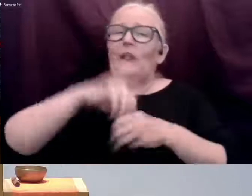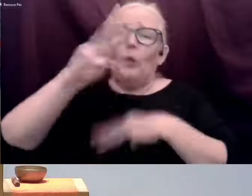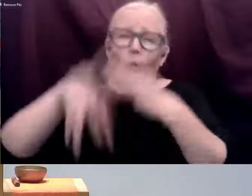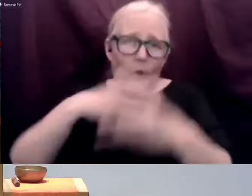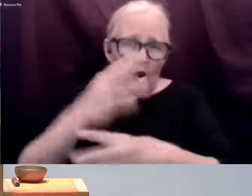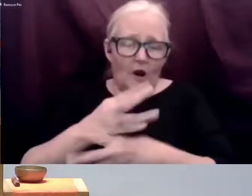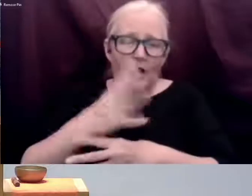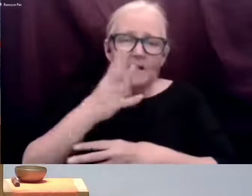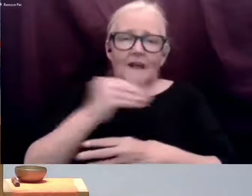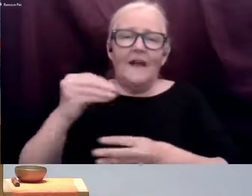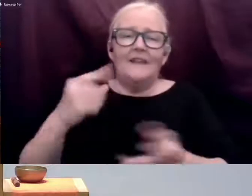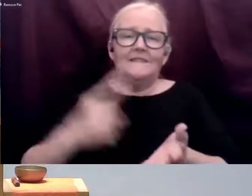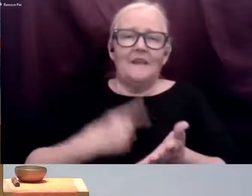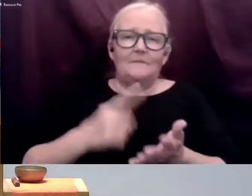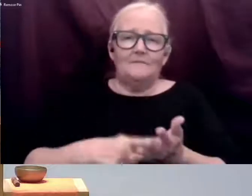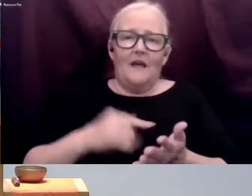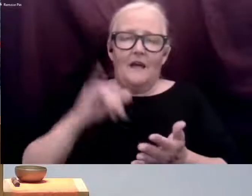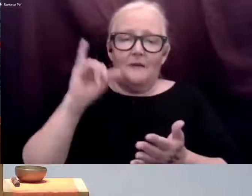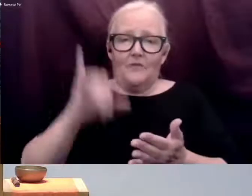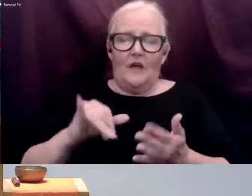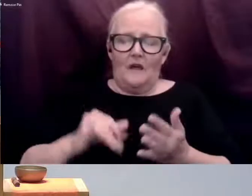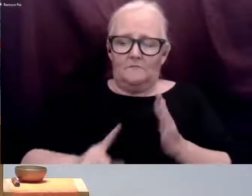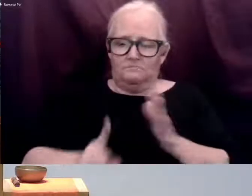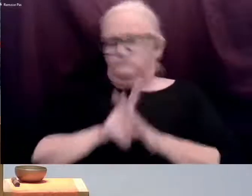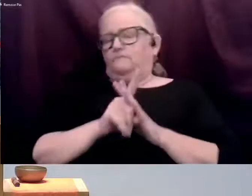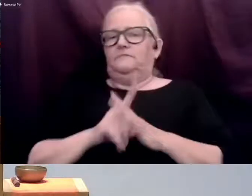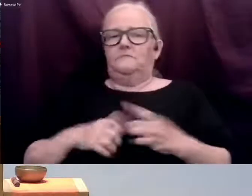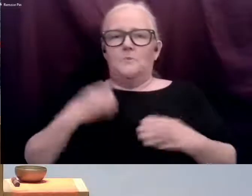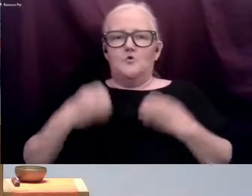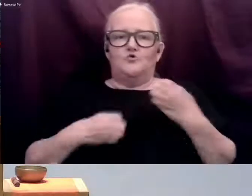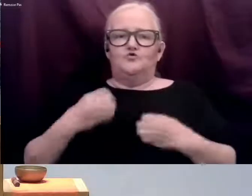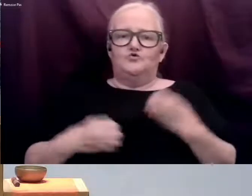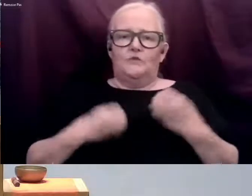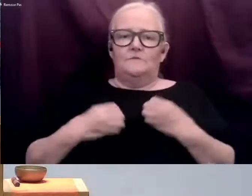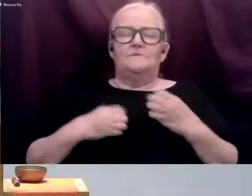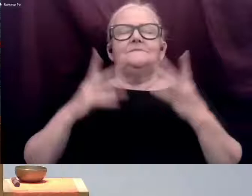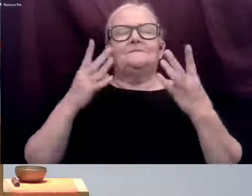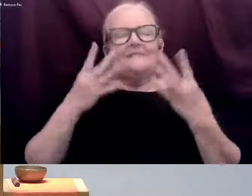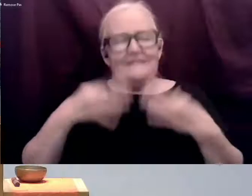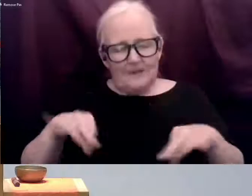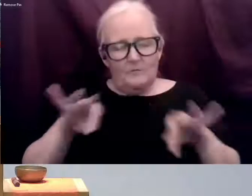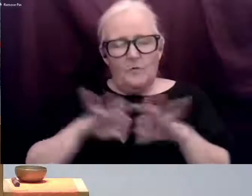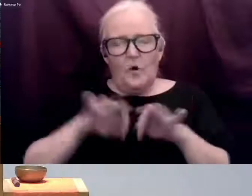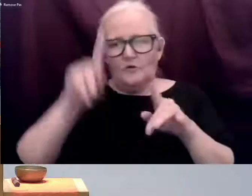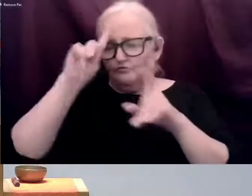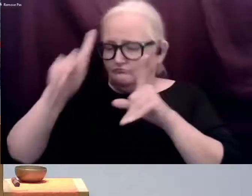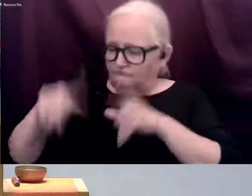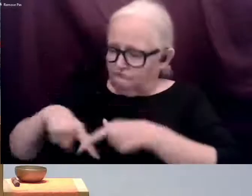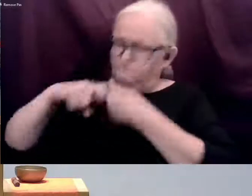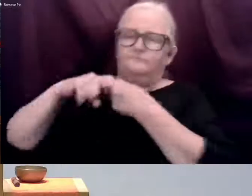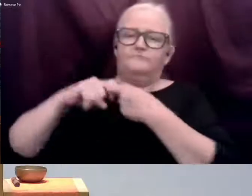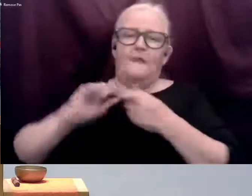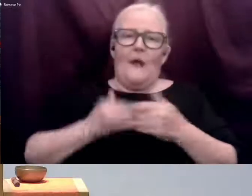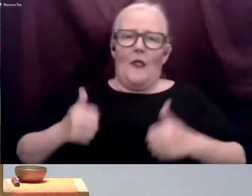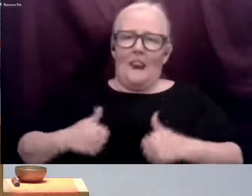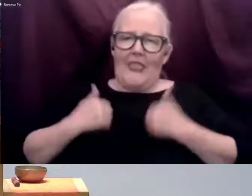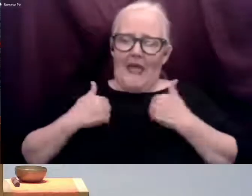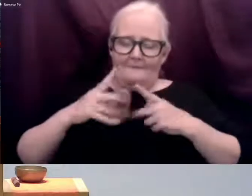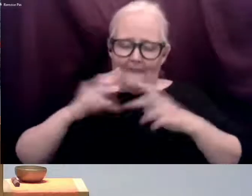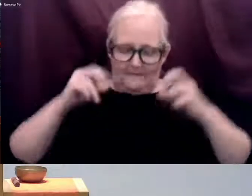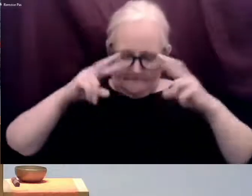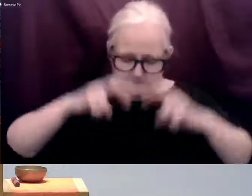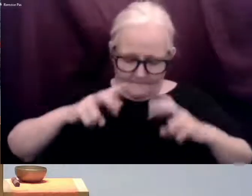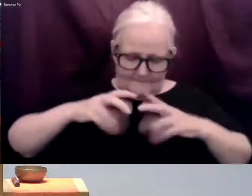It's important to take time and space in the fullness of our lives to pay attention to what's happening inside of